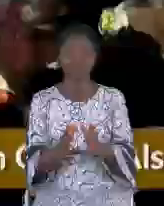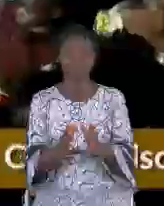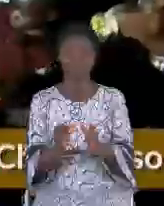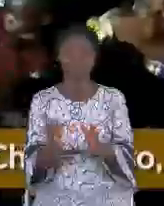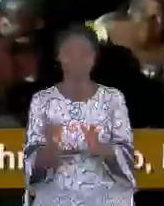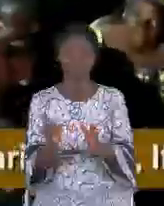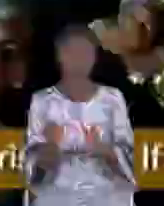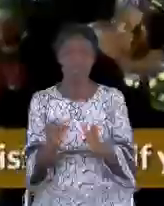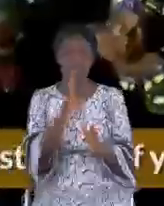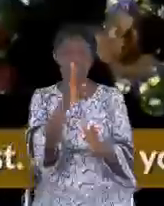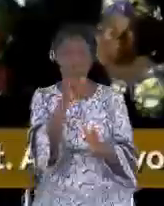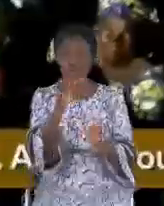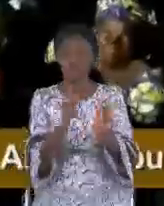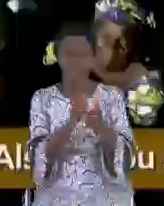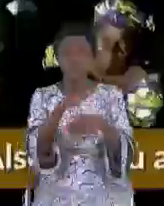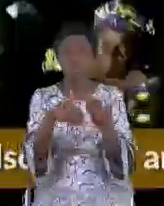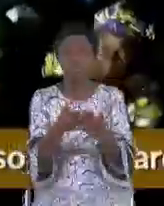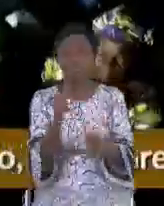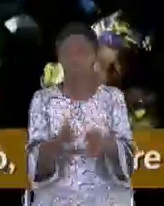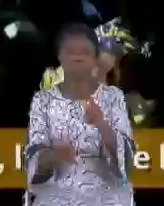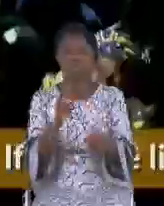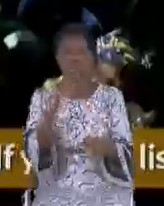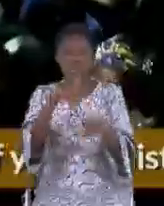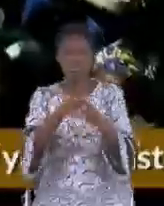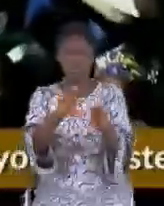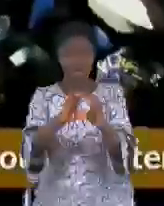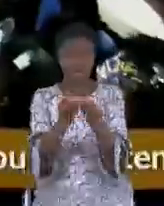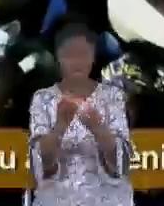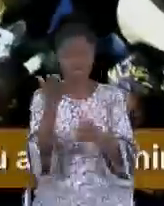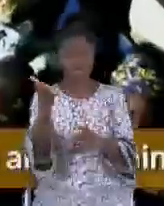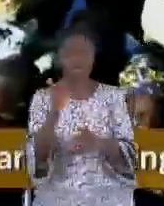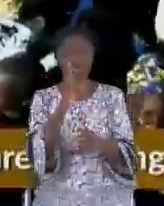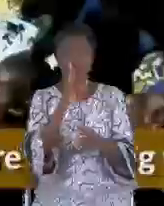ensure that all the people in your section, they are attended to.